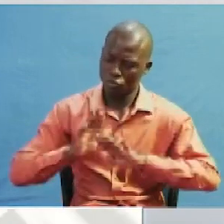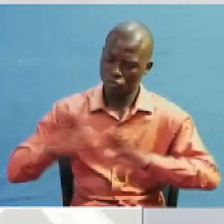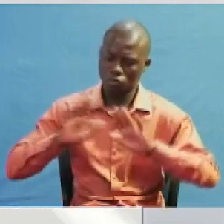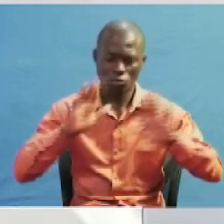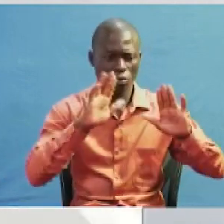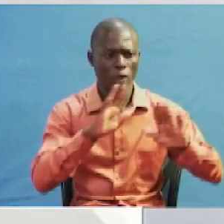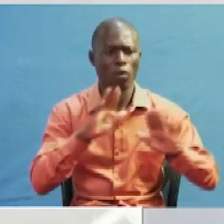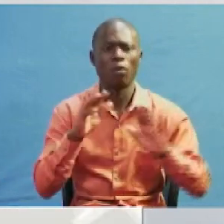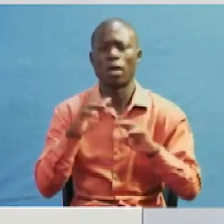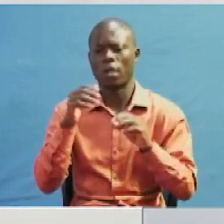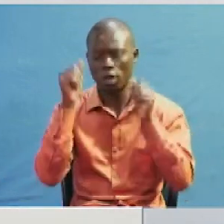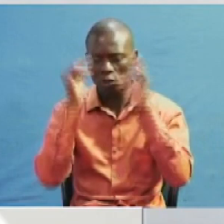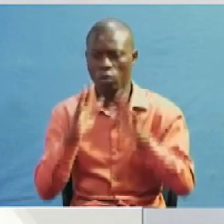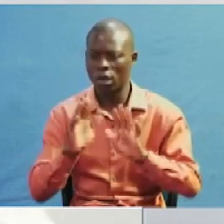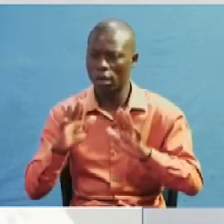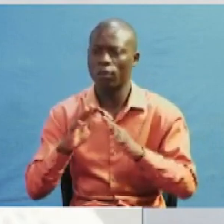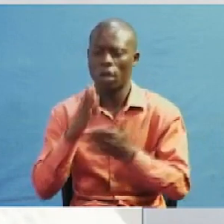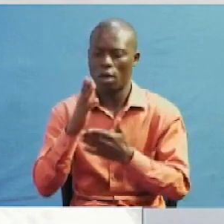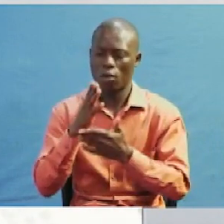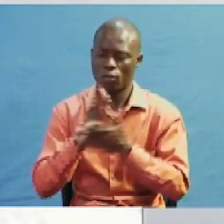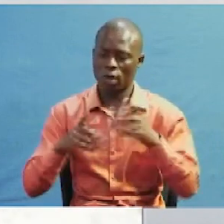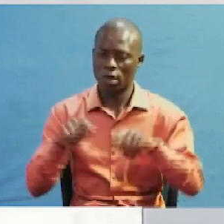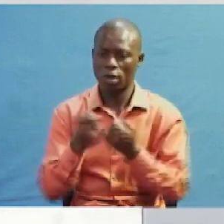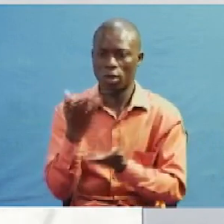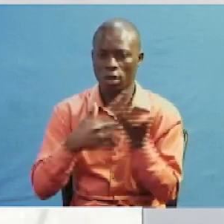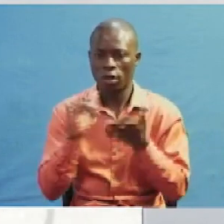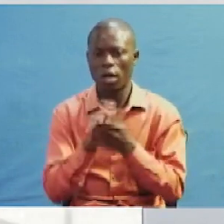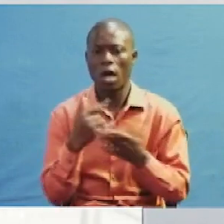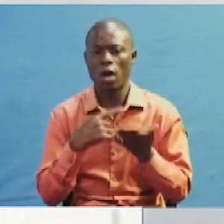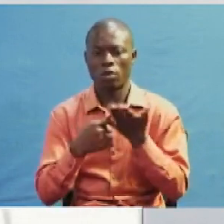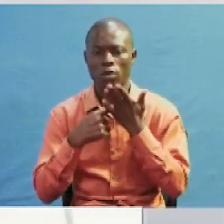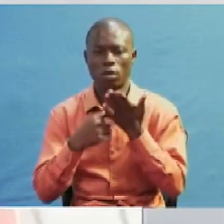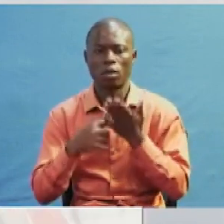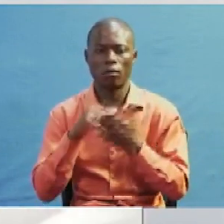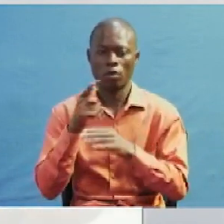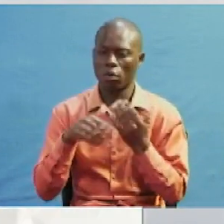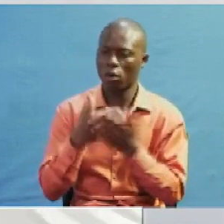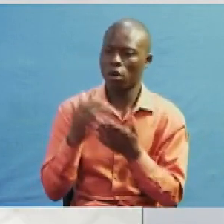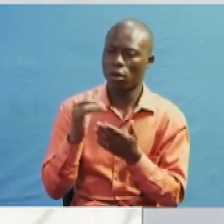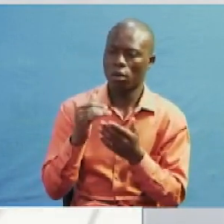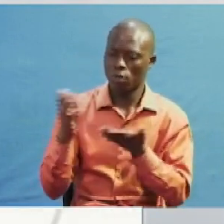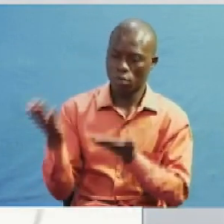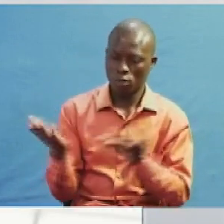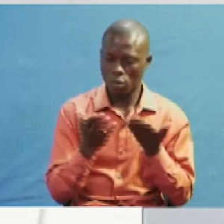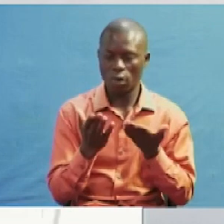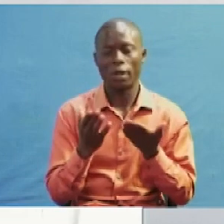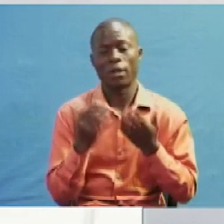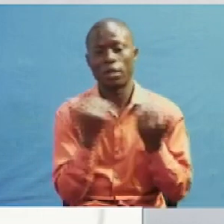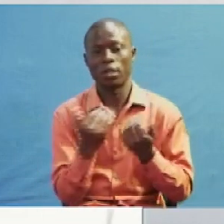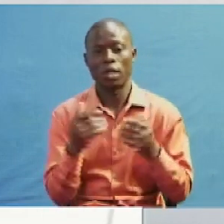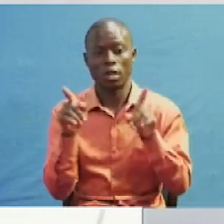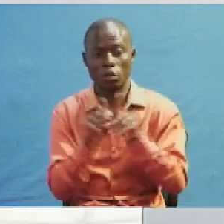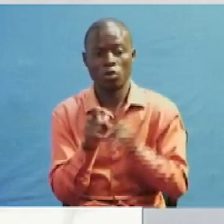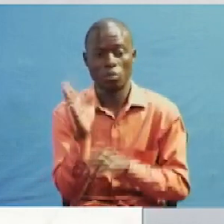midterm break starting today. Parents across the country now have to deal with the sudden invitation to pick their children from school, which they claim